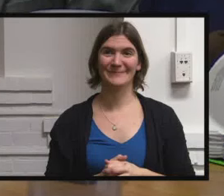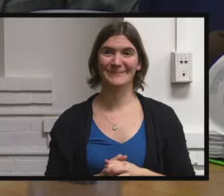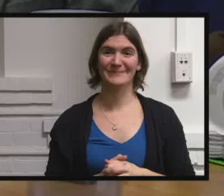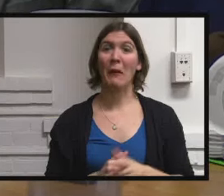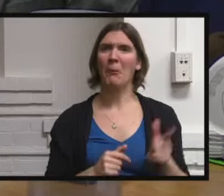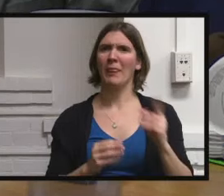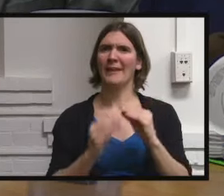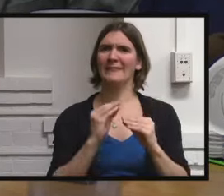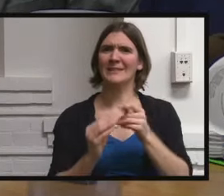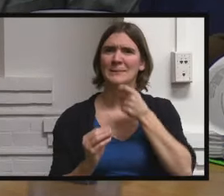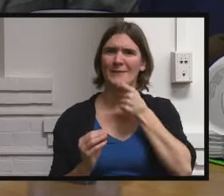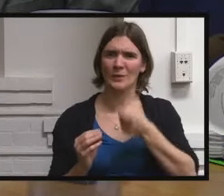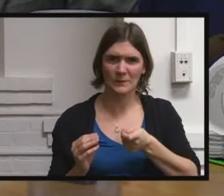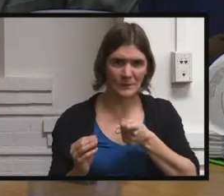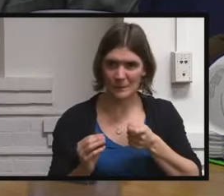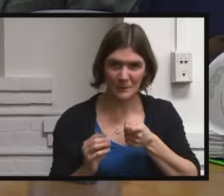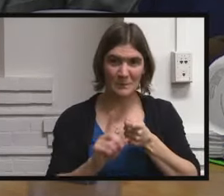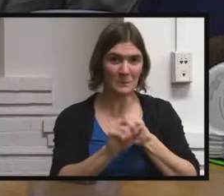Thank you.